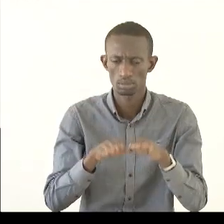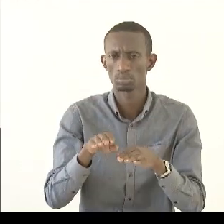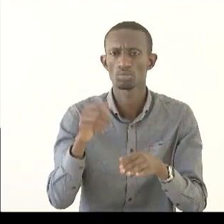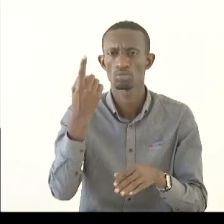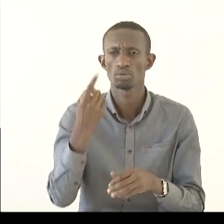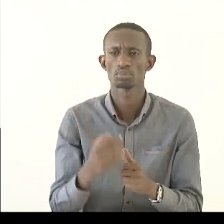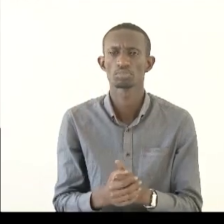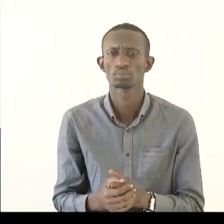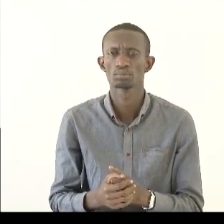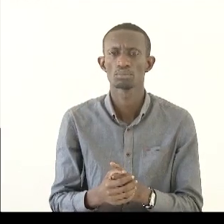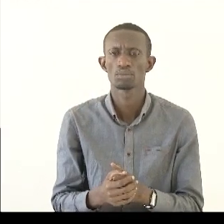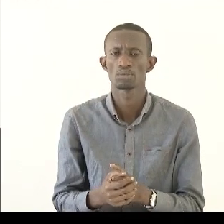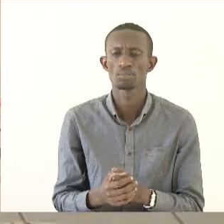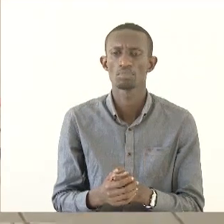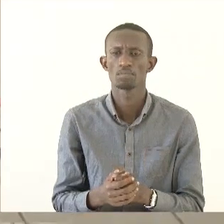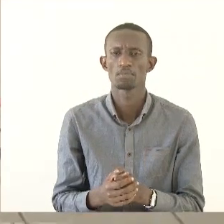This is free